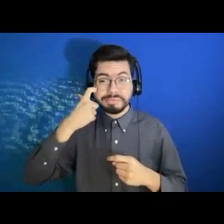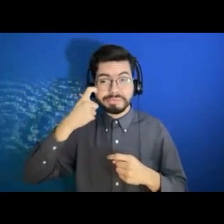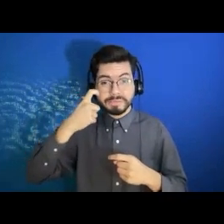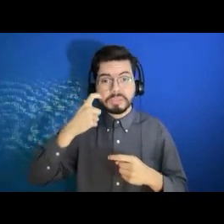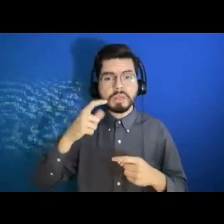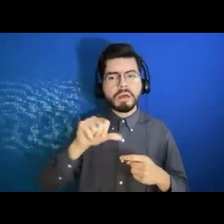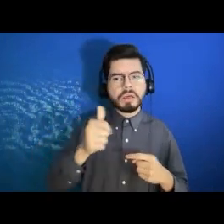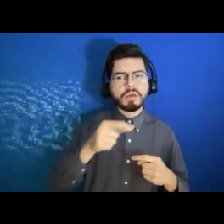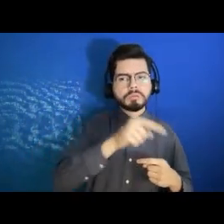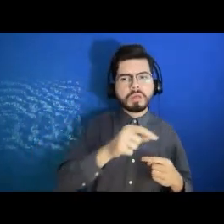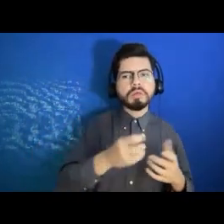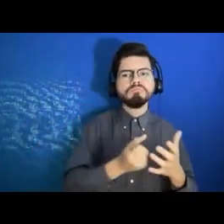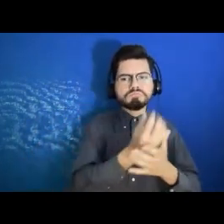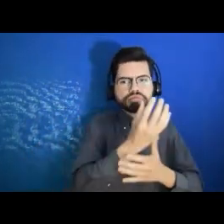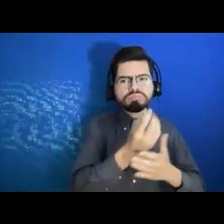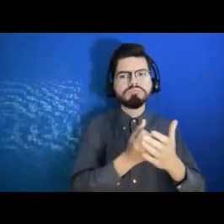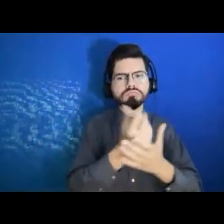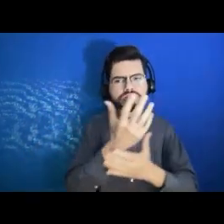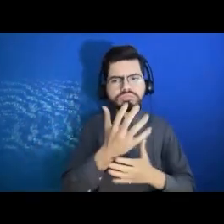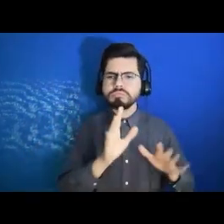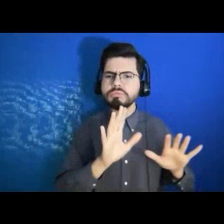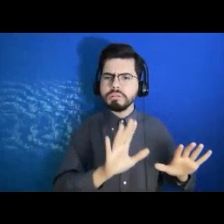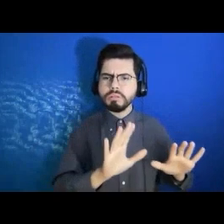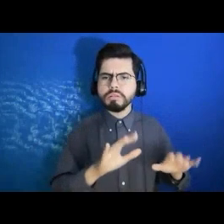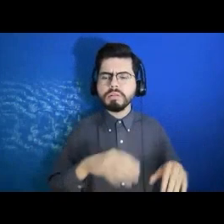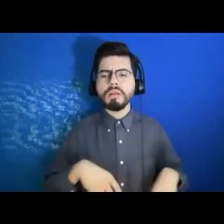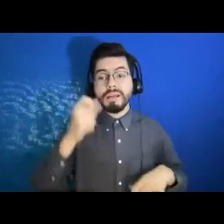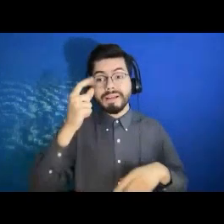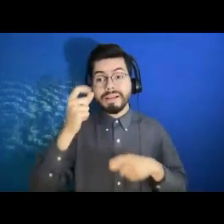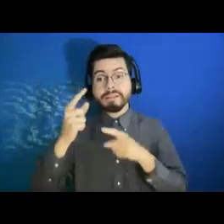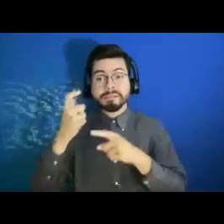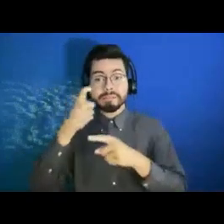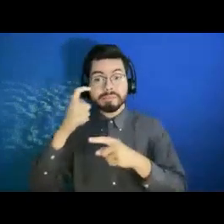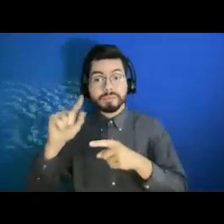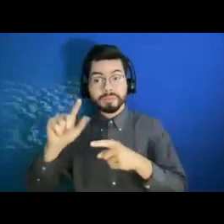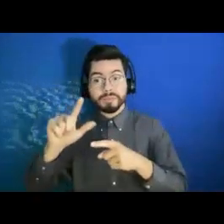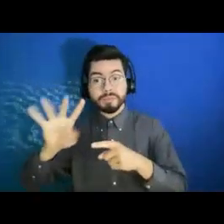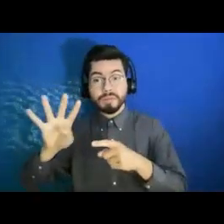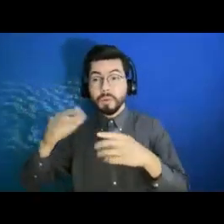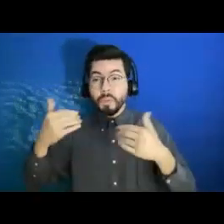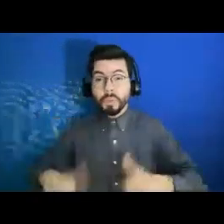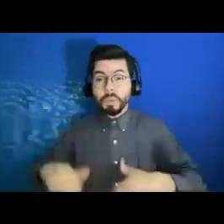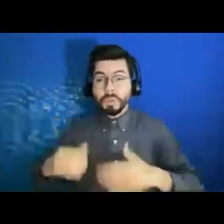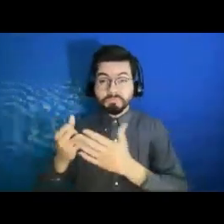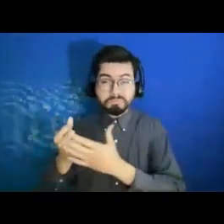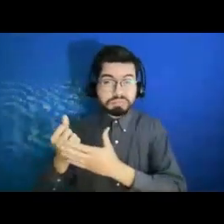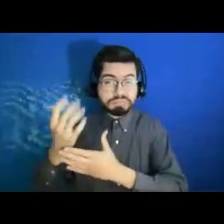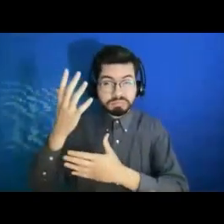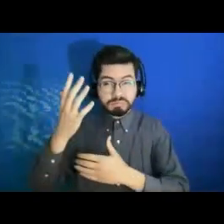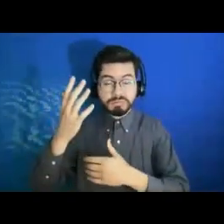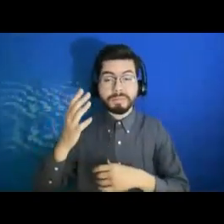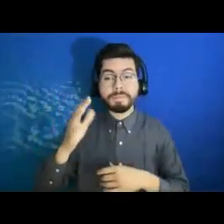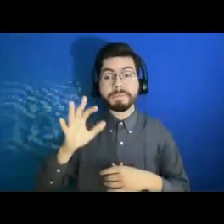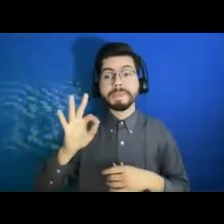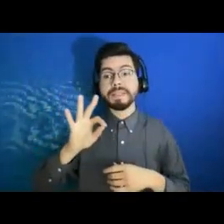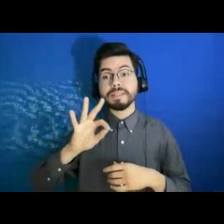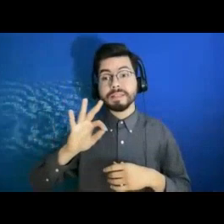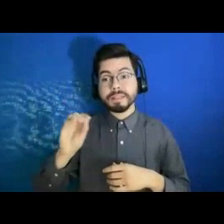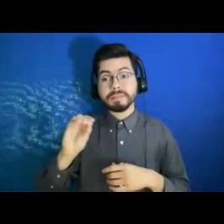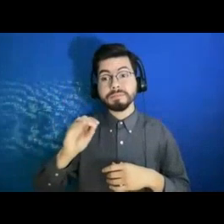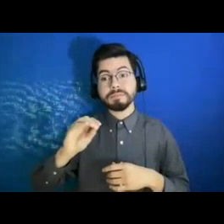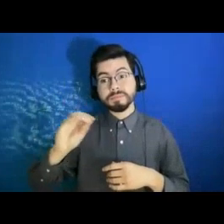period. But what we found out is what we know is that 95% plus of Steamboat eruptions